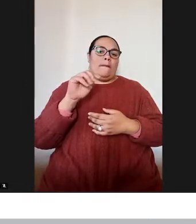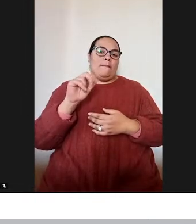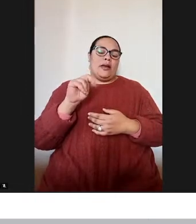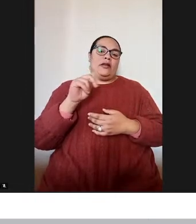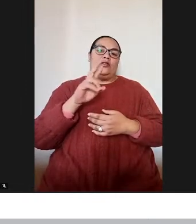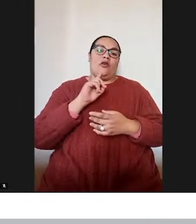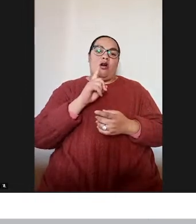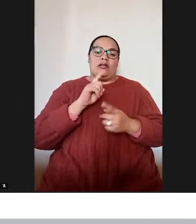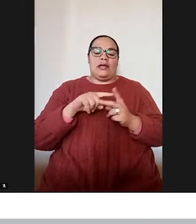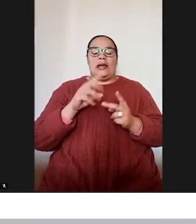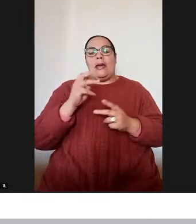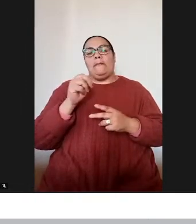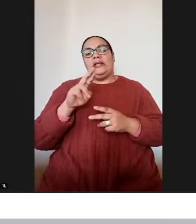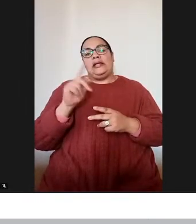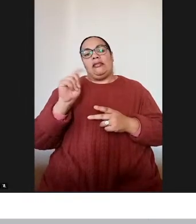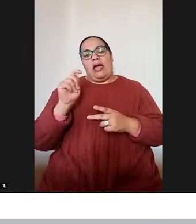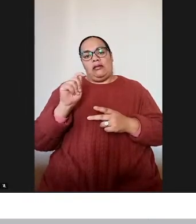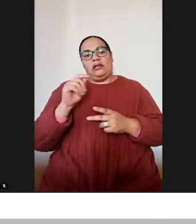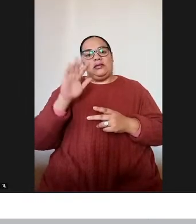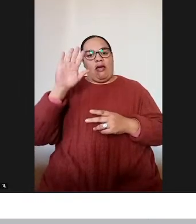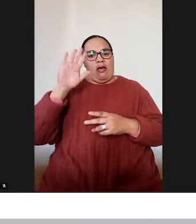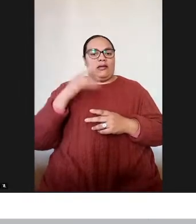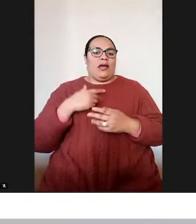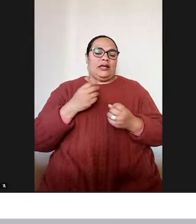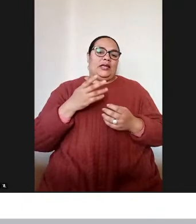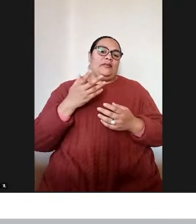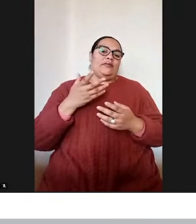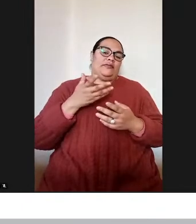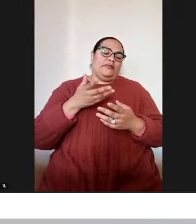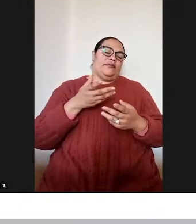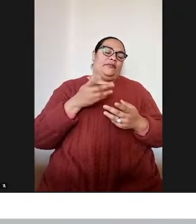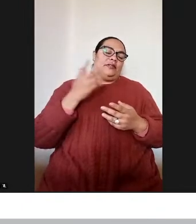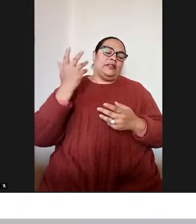hand, and then I will give the speaker an opportunity.